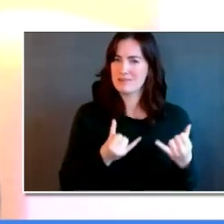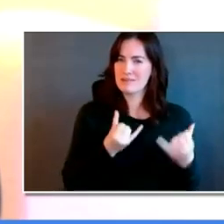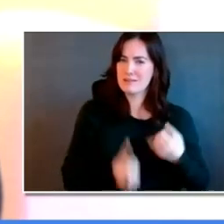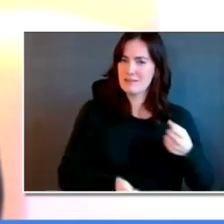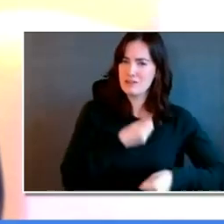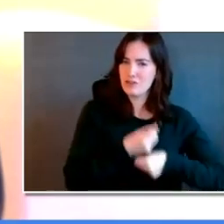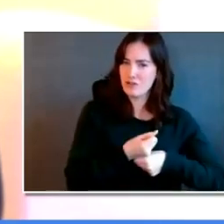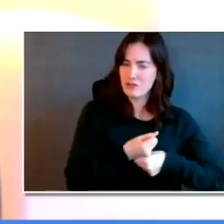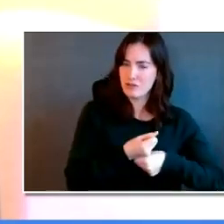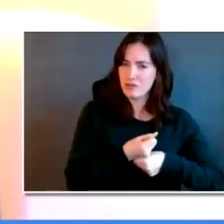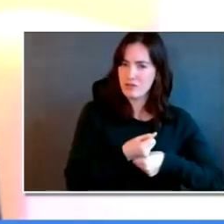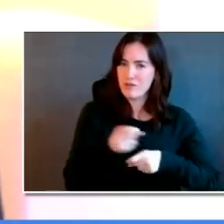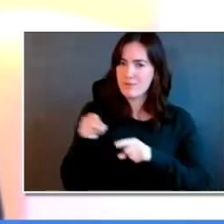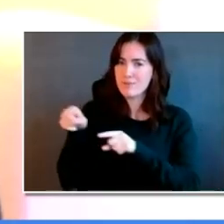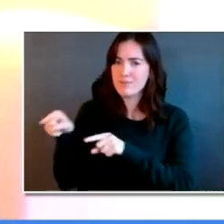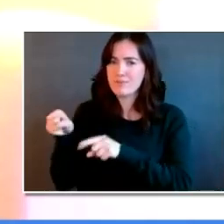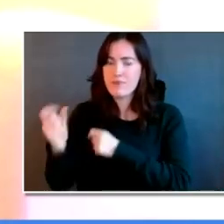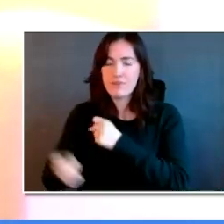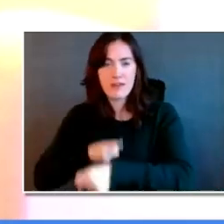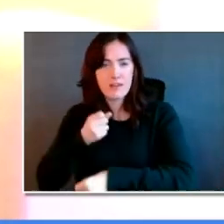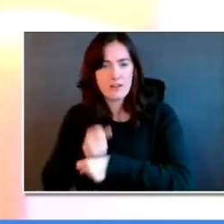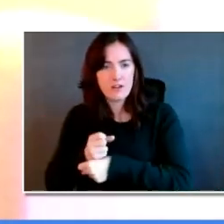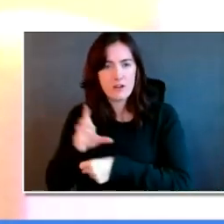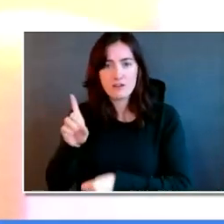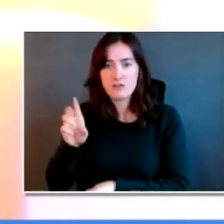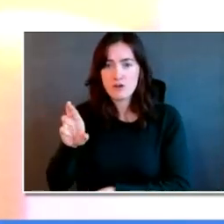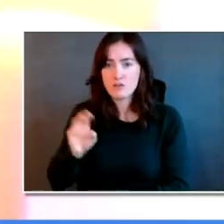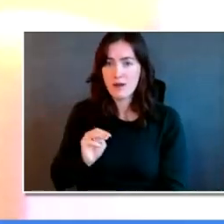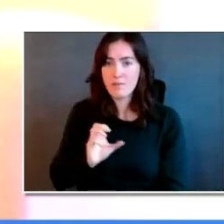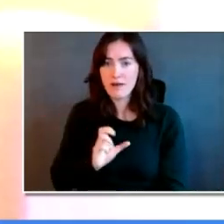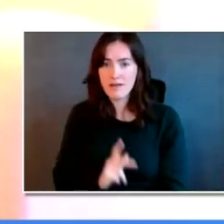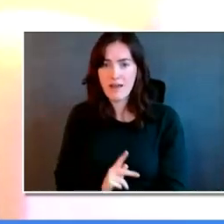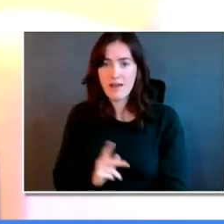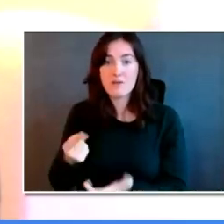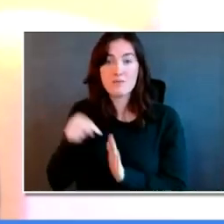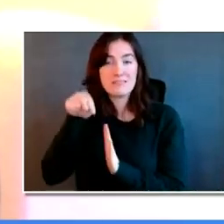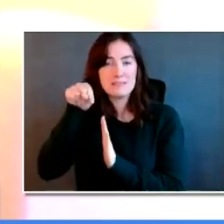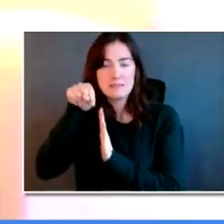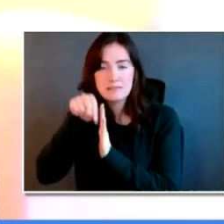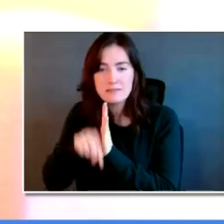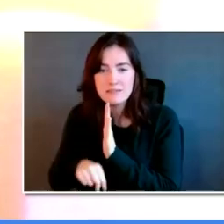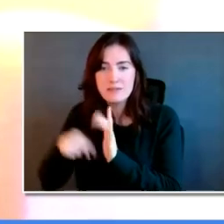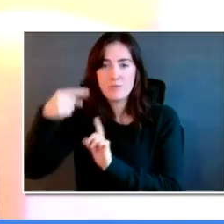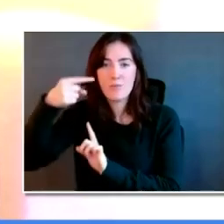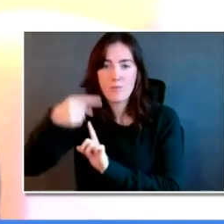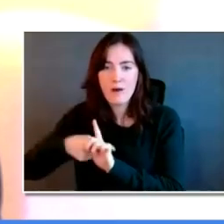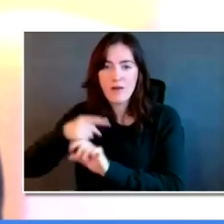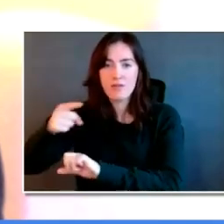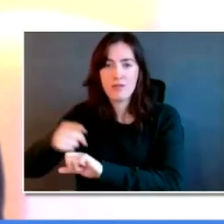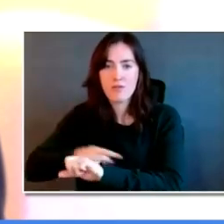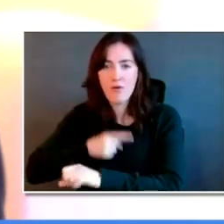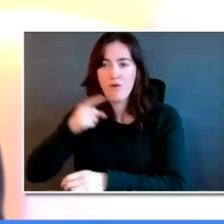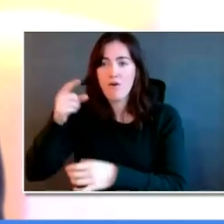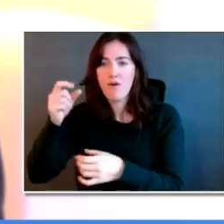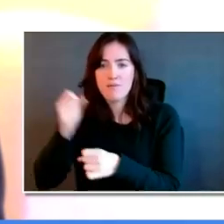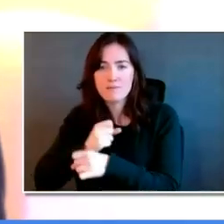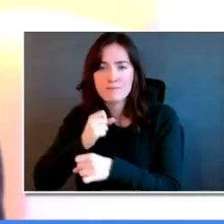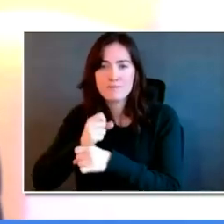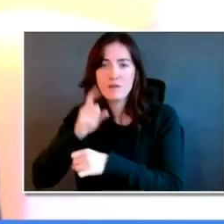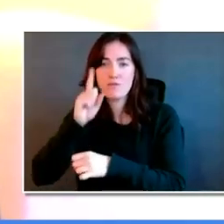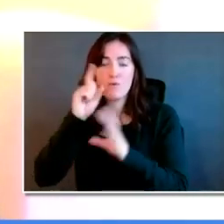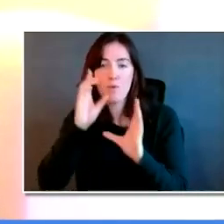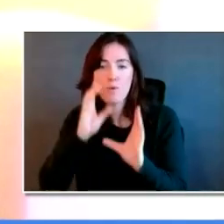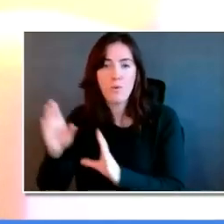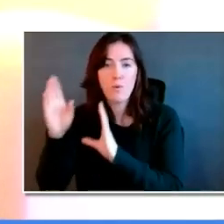year, Dr. King was deep in a months-long organizing fight to support local